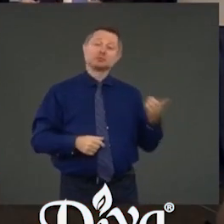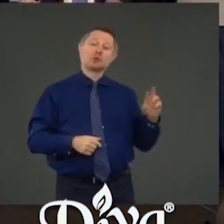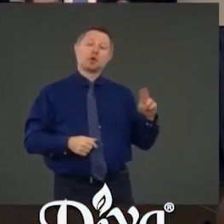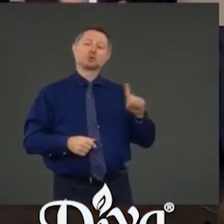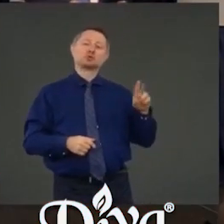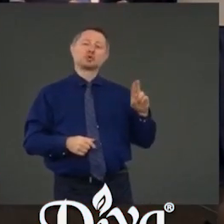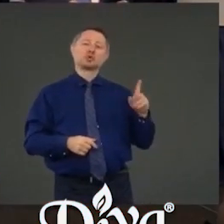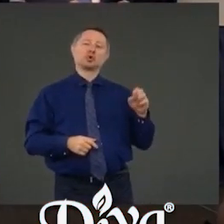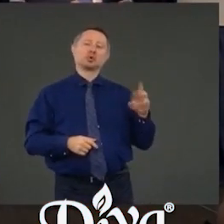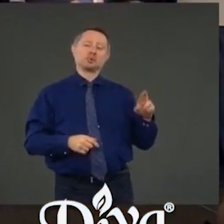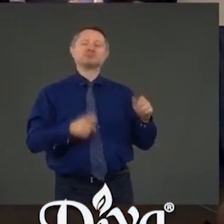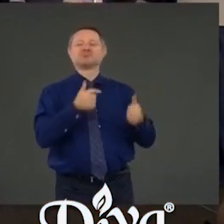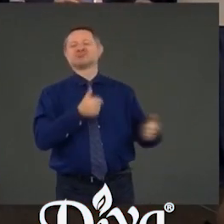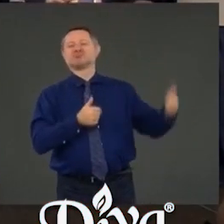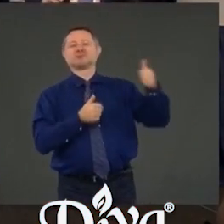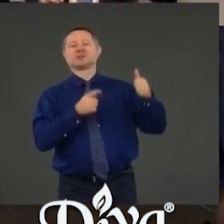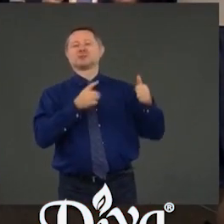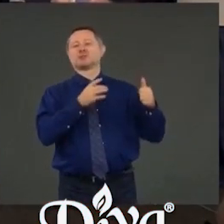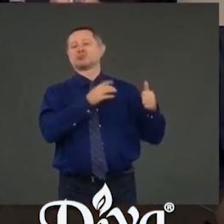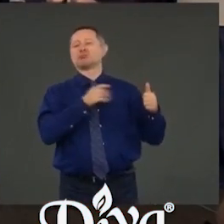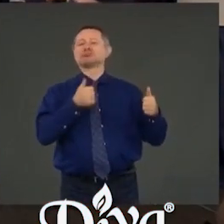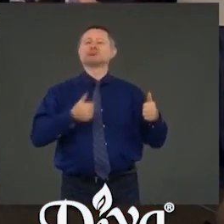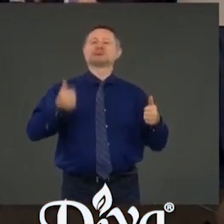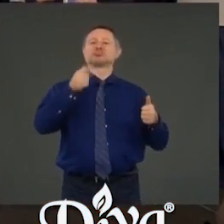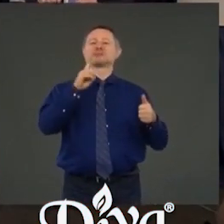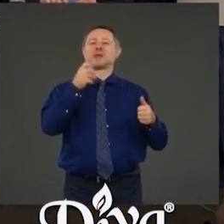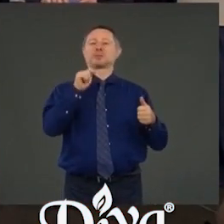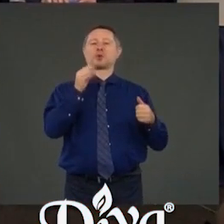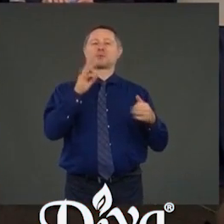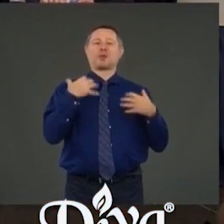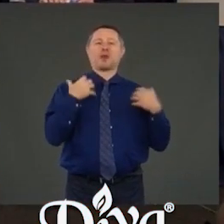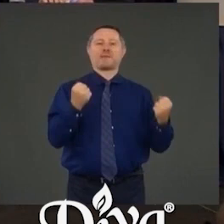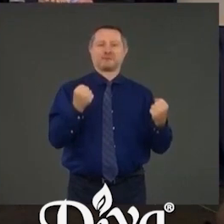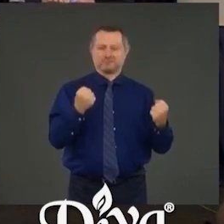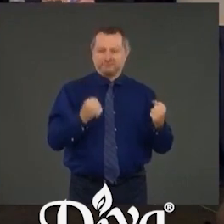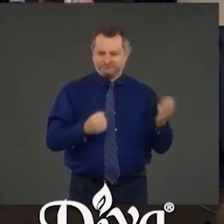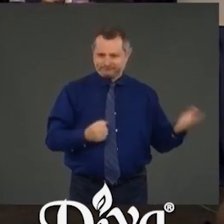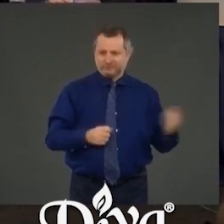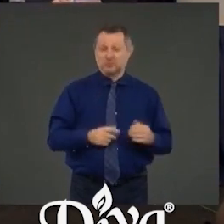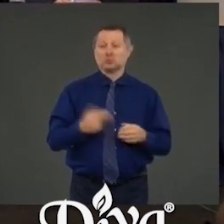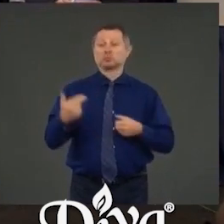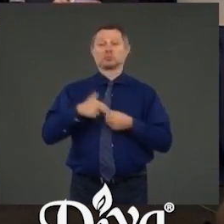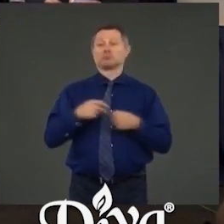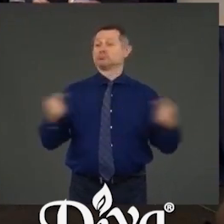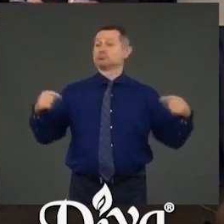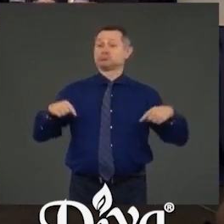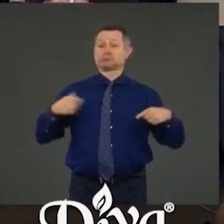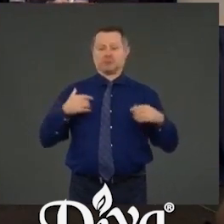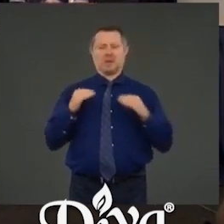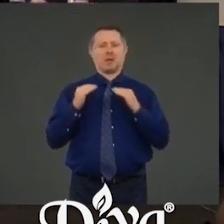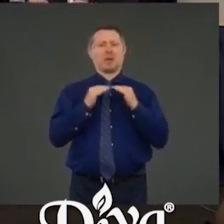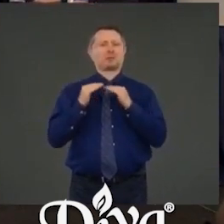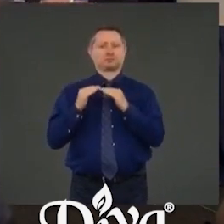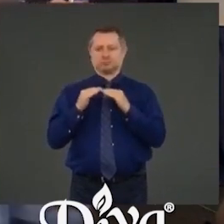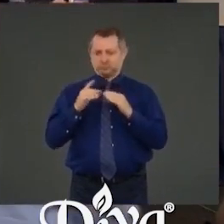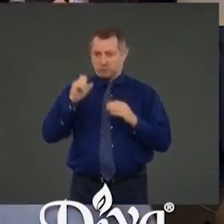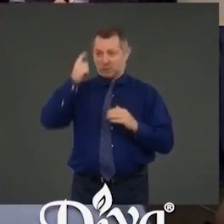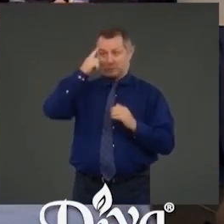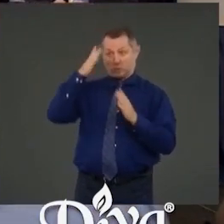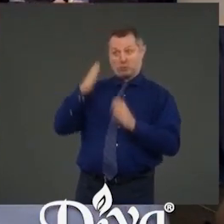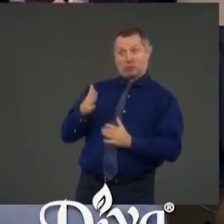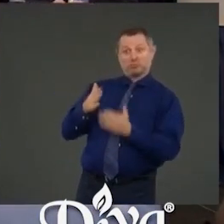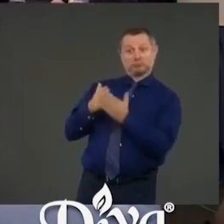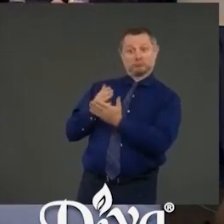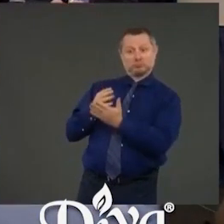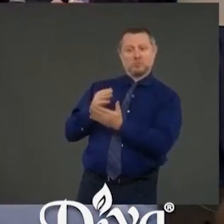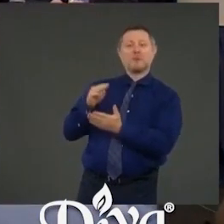Health Commissioner of the State of New York. We are joined by my colleagues today, Governor